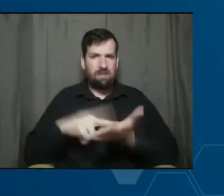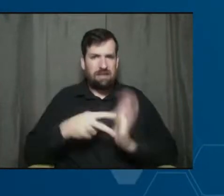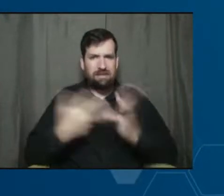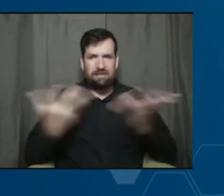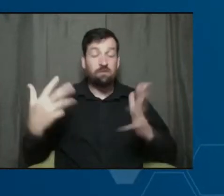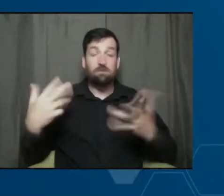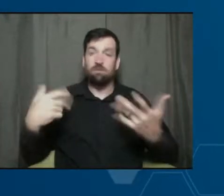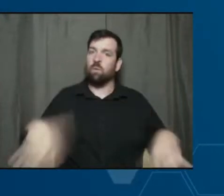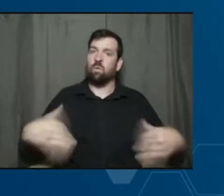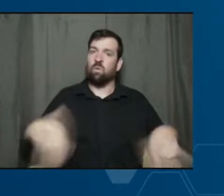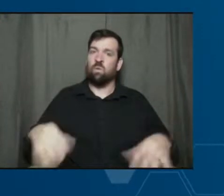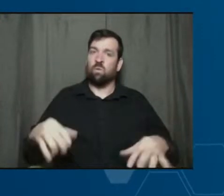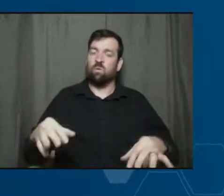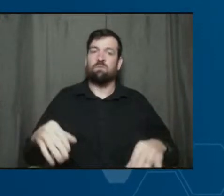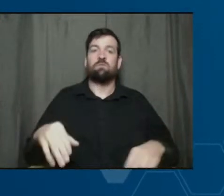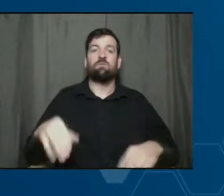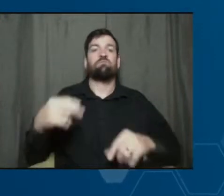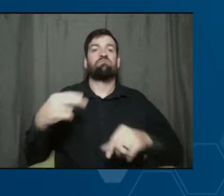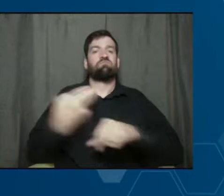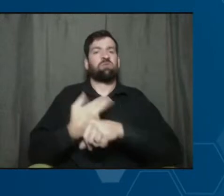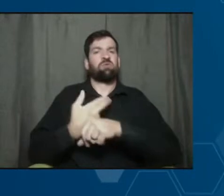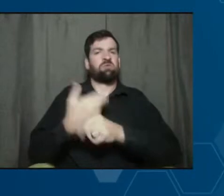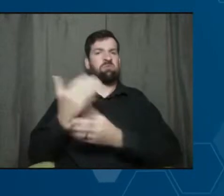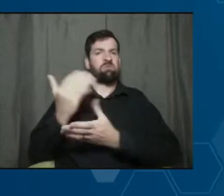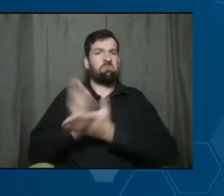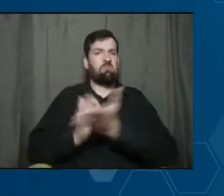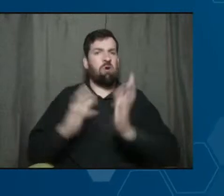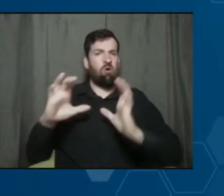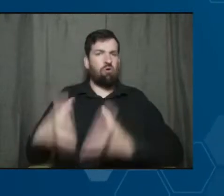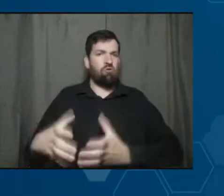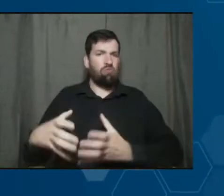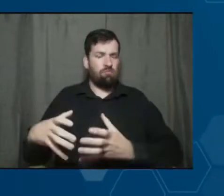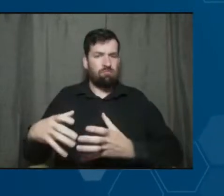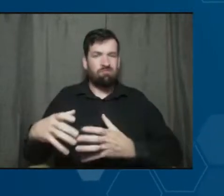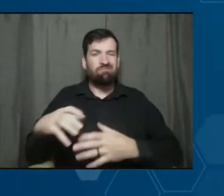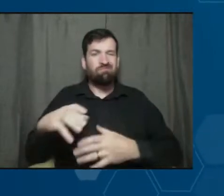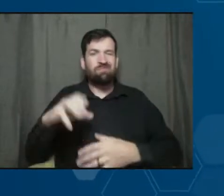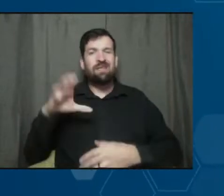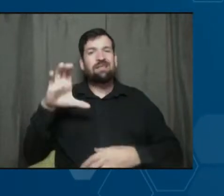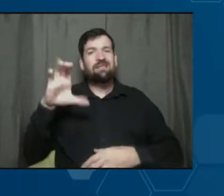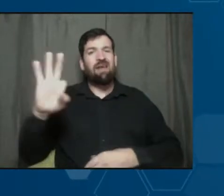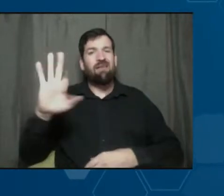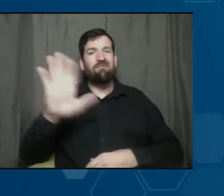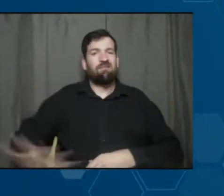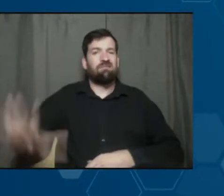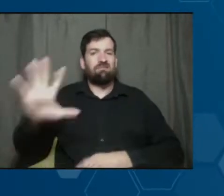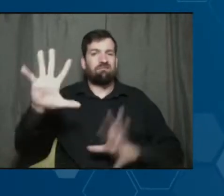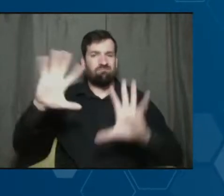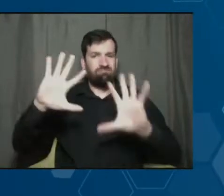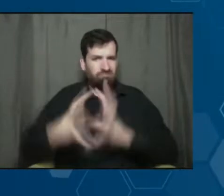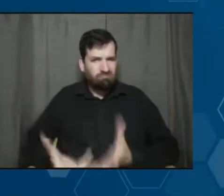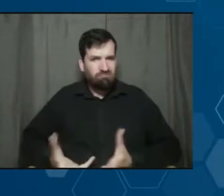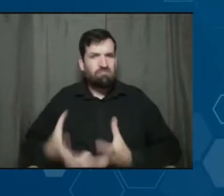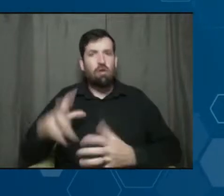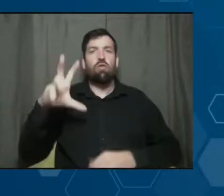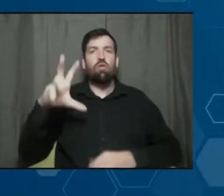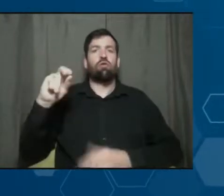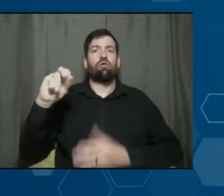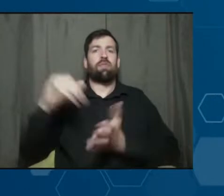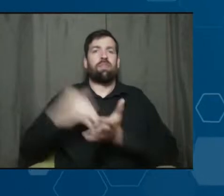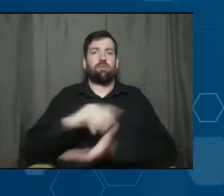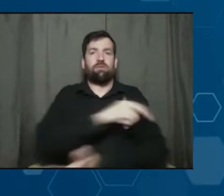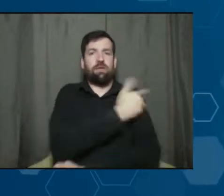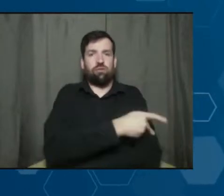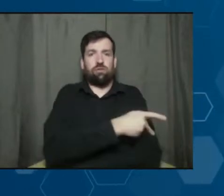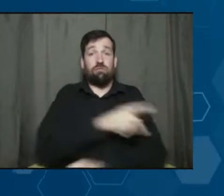drug that is used by a relatively small number of patients because in CF there's about 30,000 patients. But when that small number makes